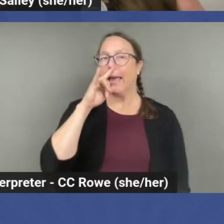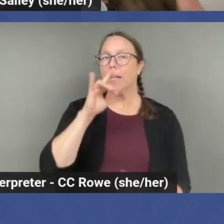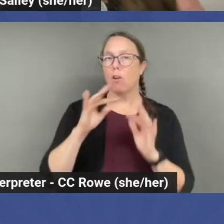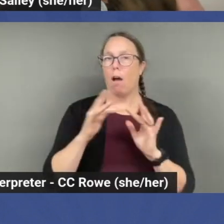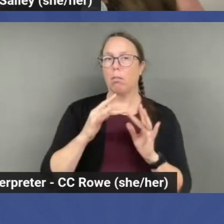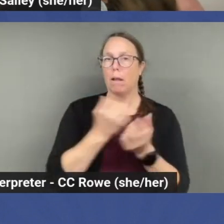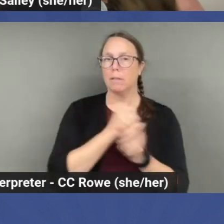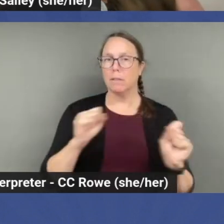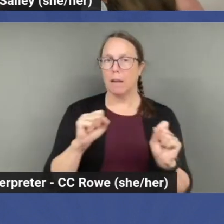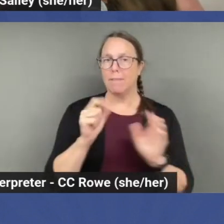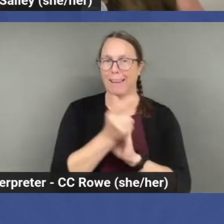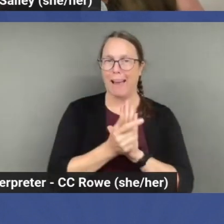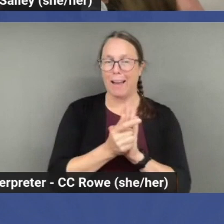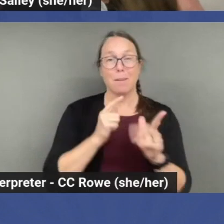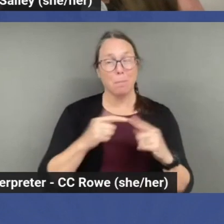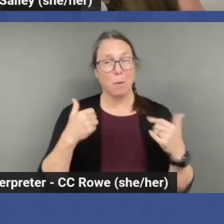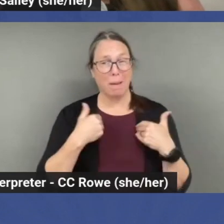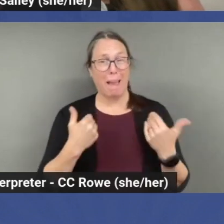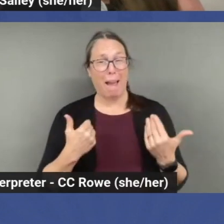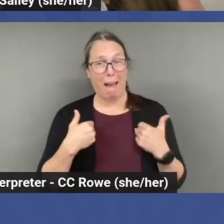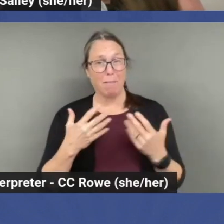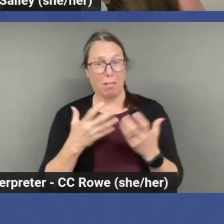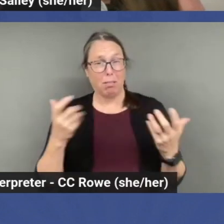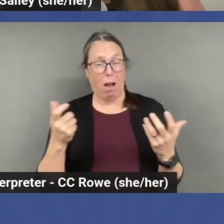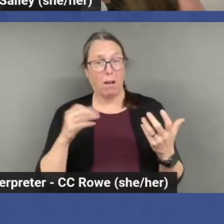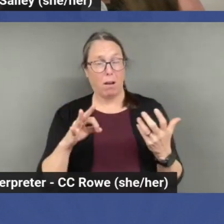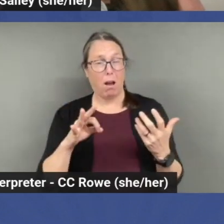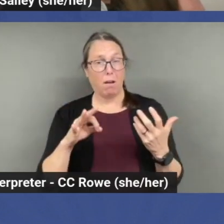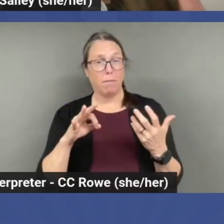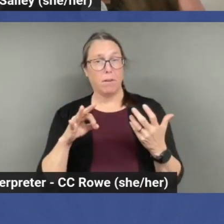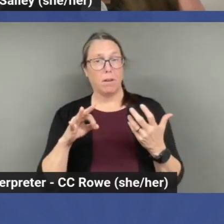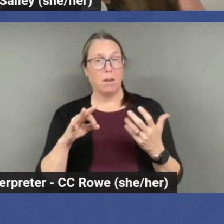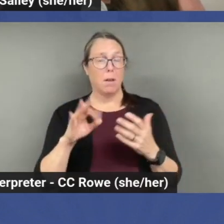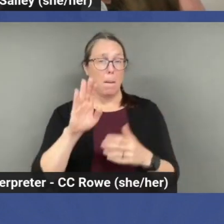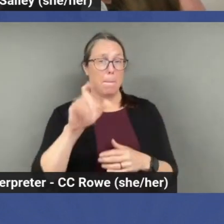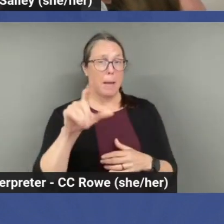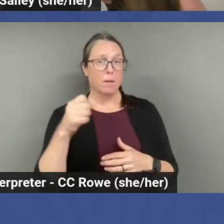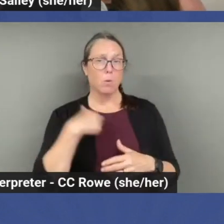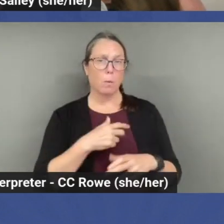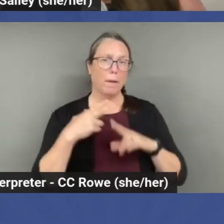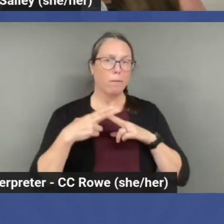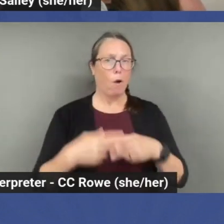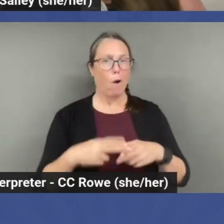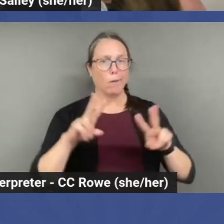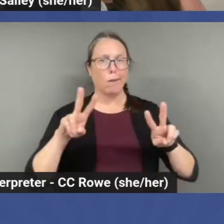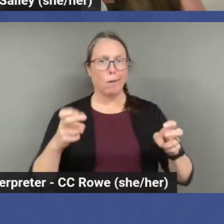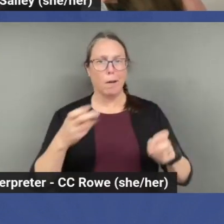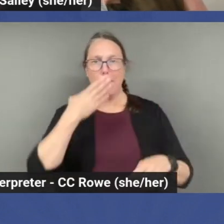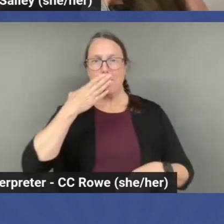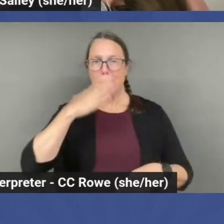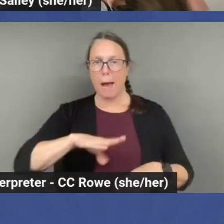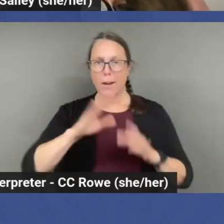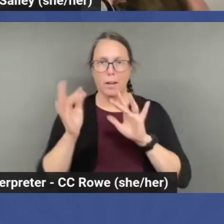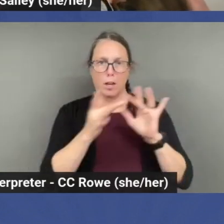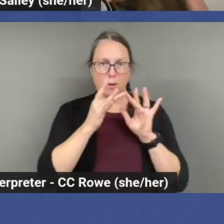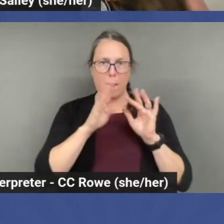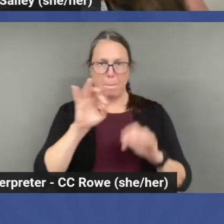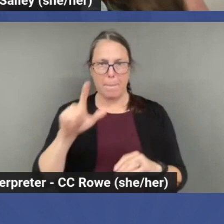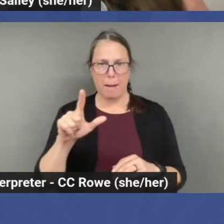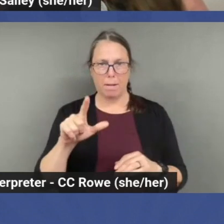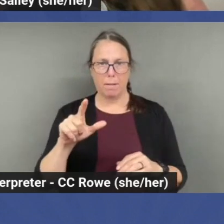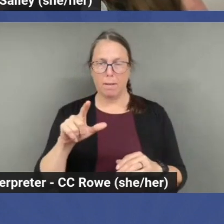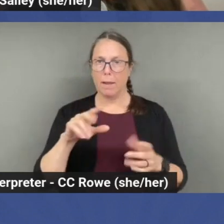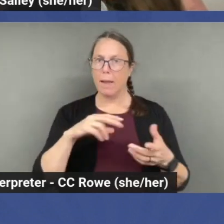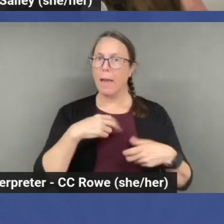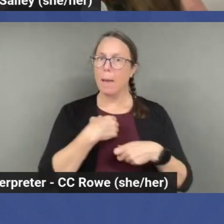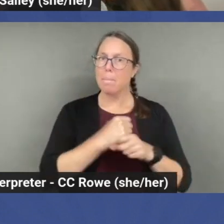of bills that we've termed quote unquote bad internet bills that, just frankly make the internet